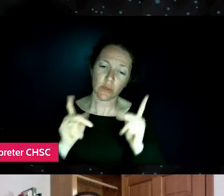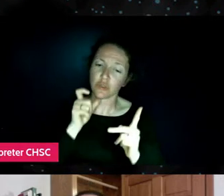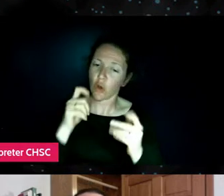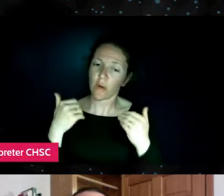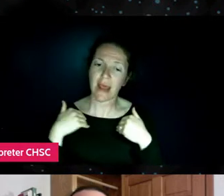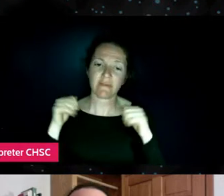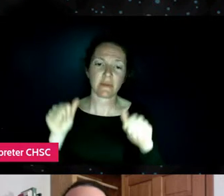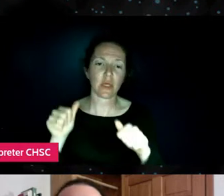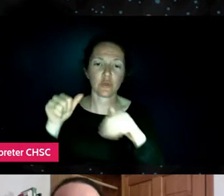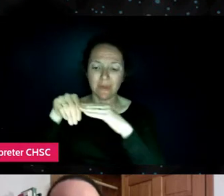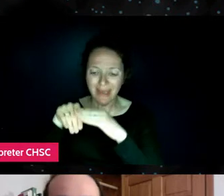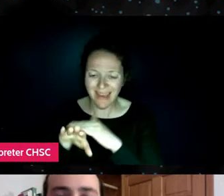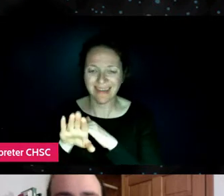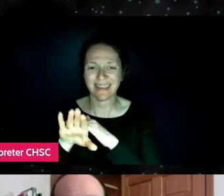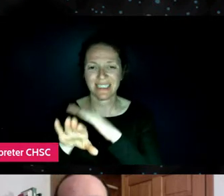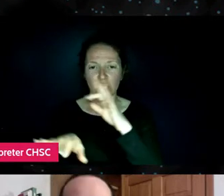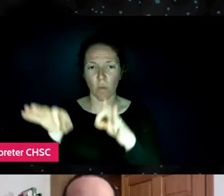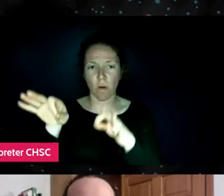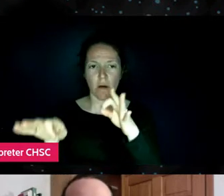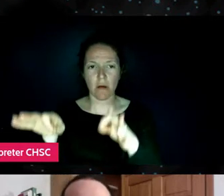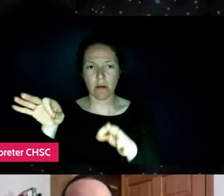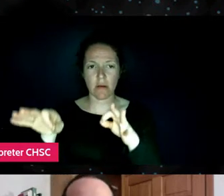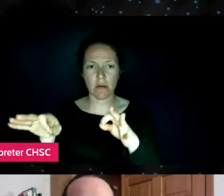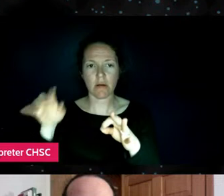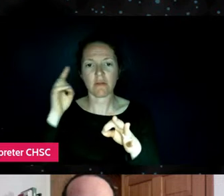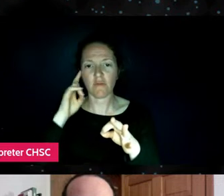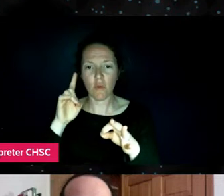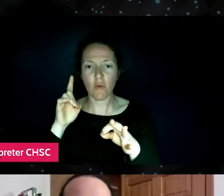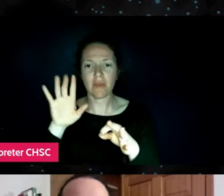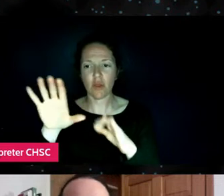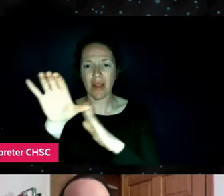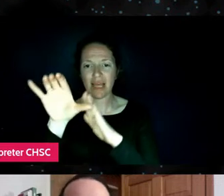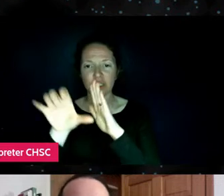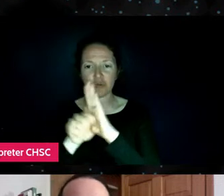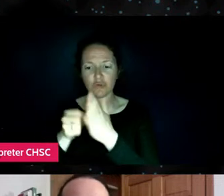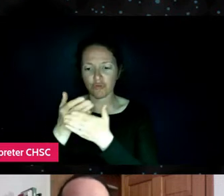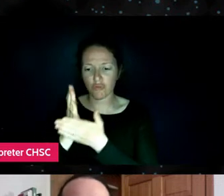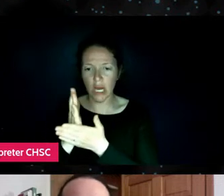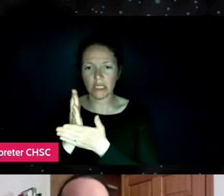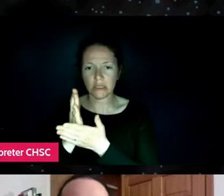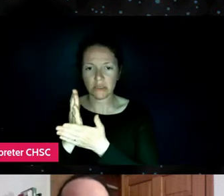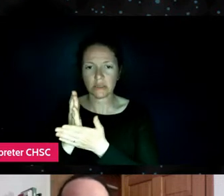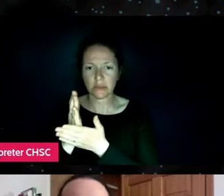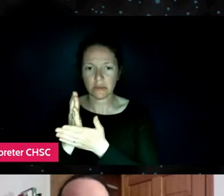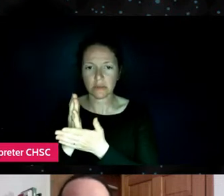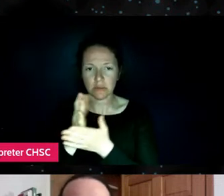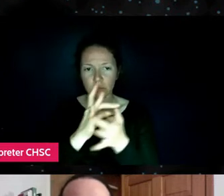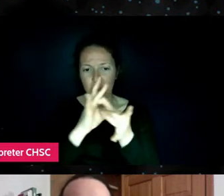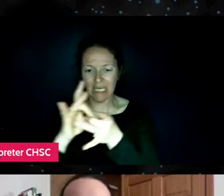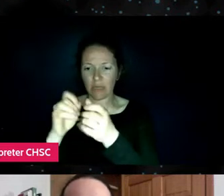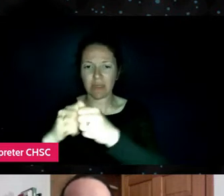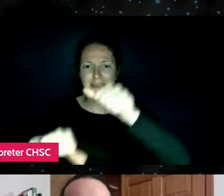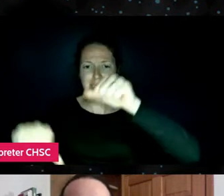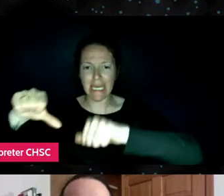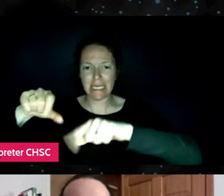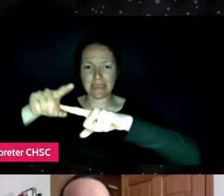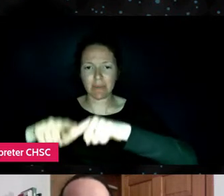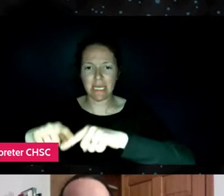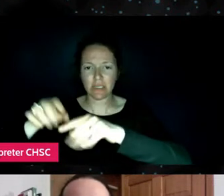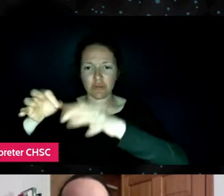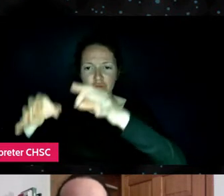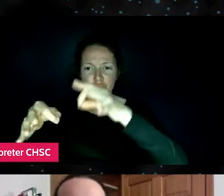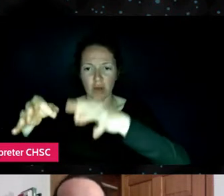court to put their constitutional rights in a science-based trial. And the Ninth